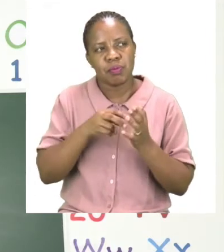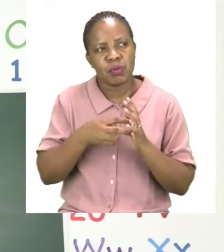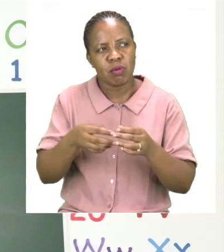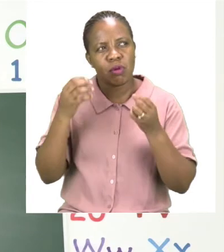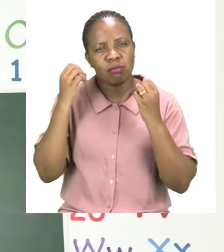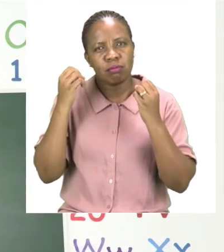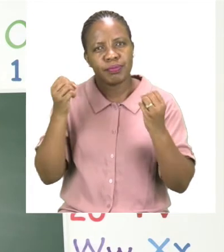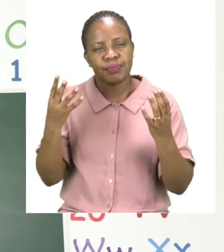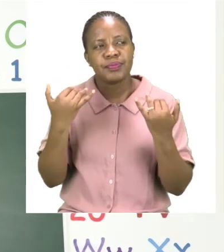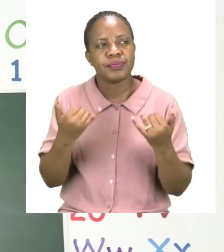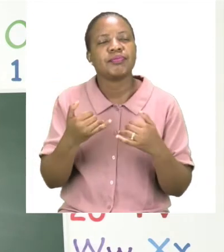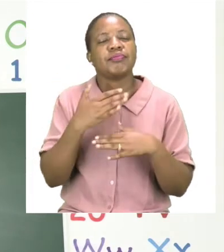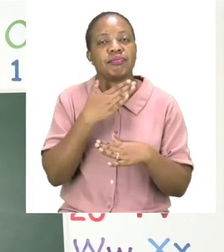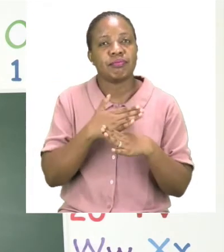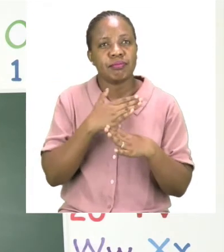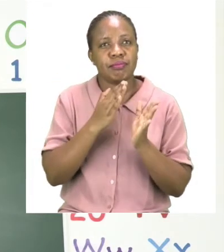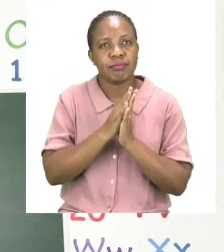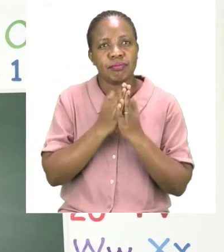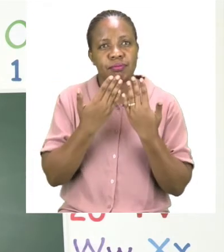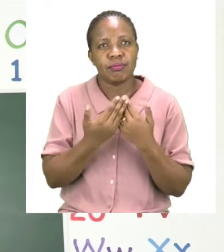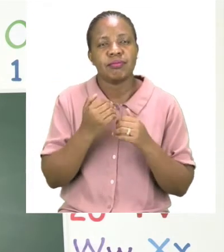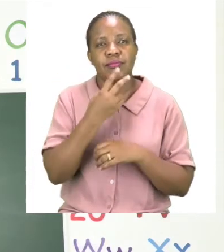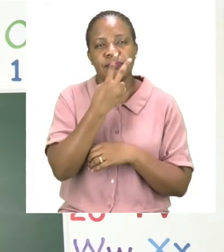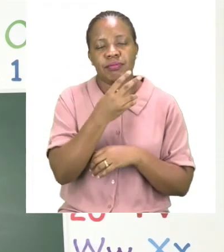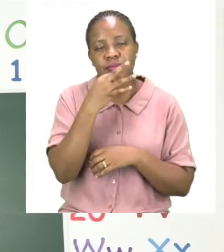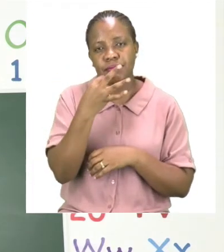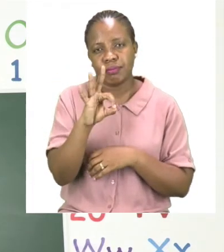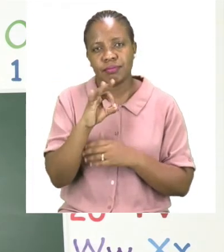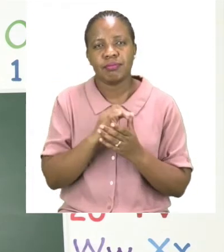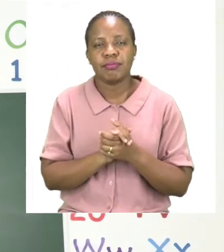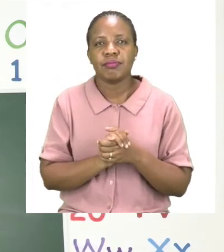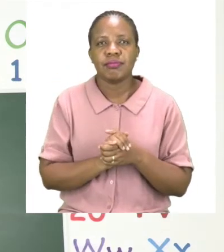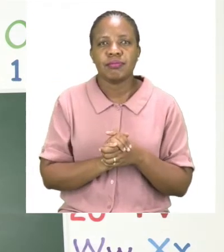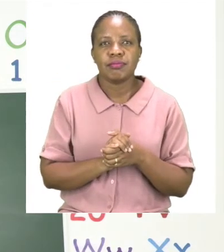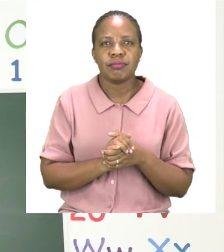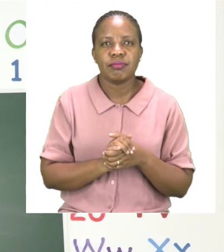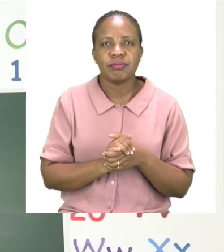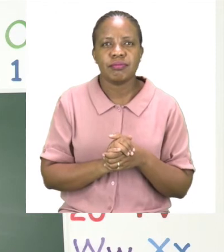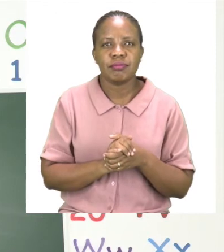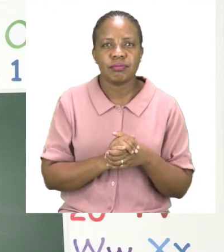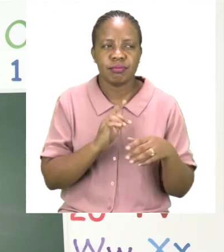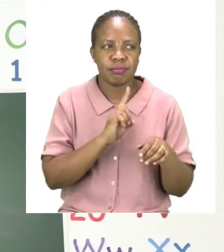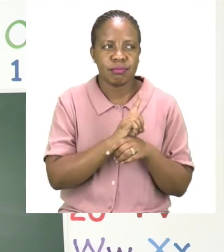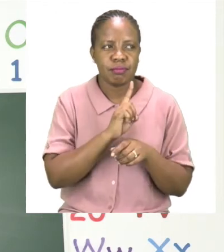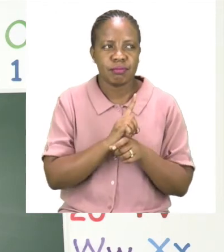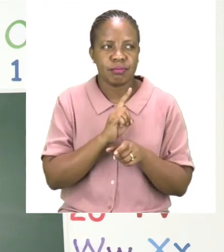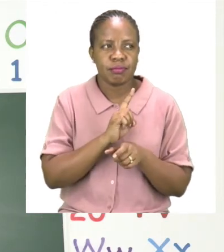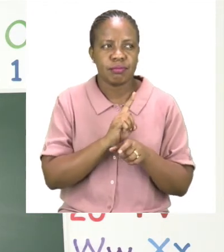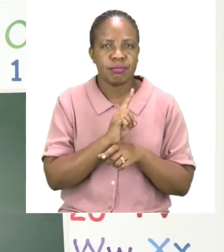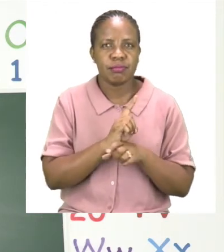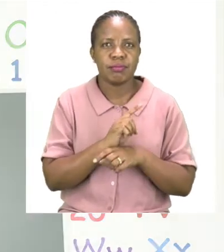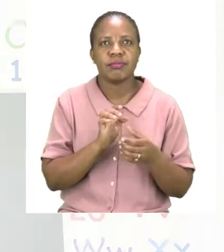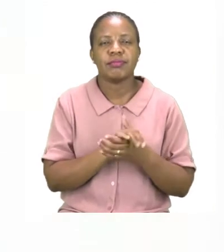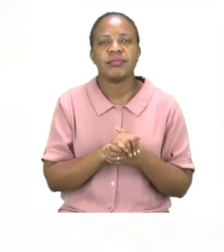exercise. So our exercise has the first one which says